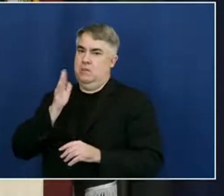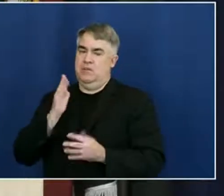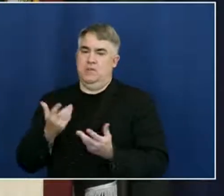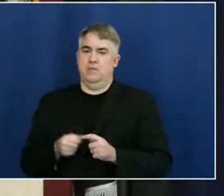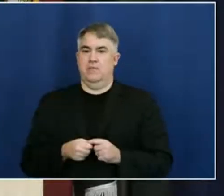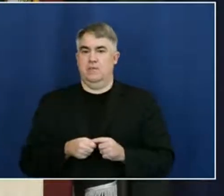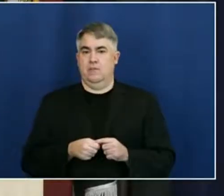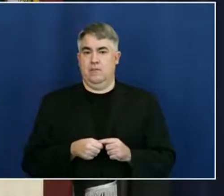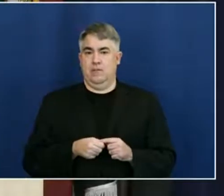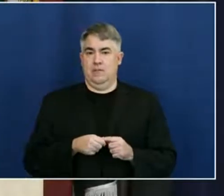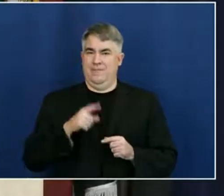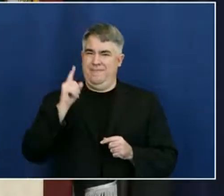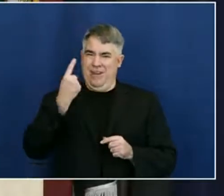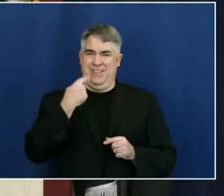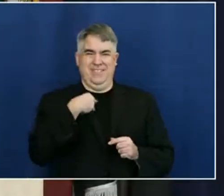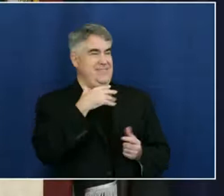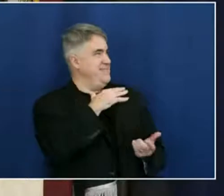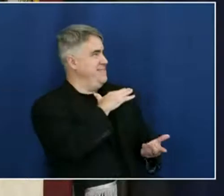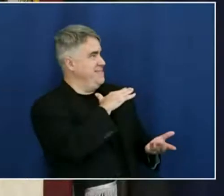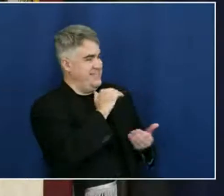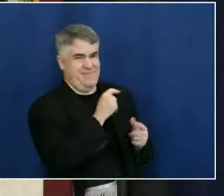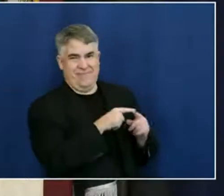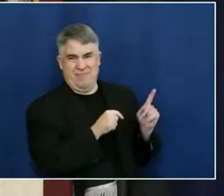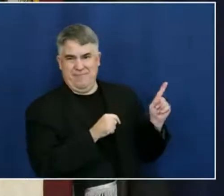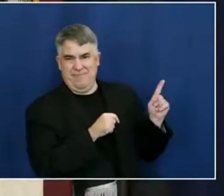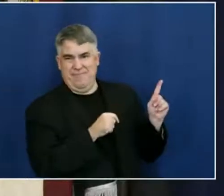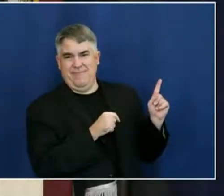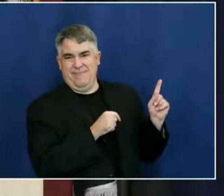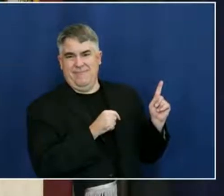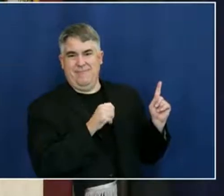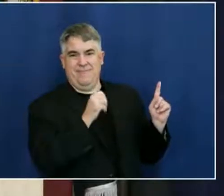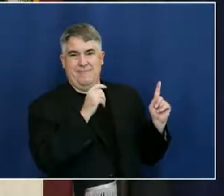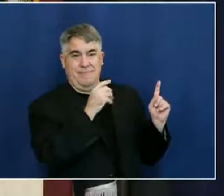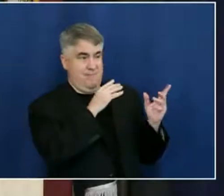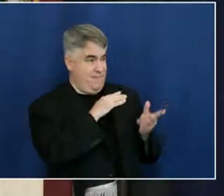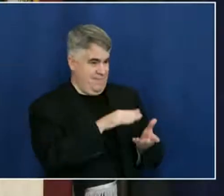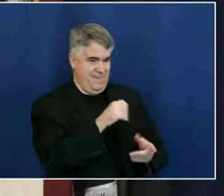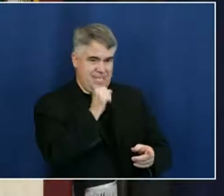not being taken by seniors, then we will move into that next tier.